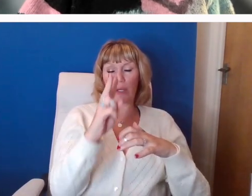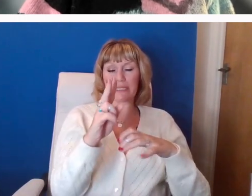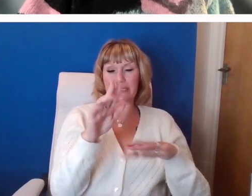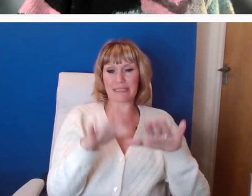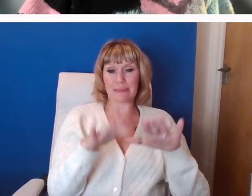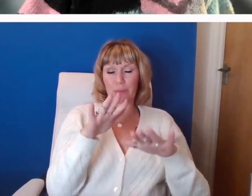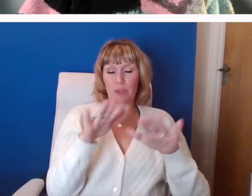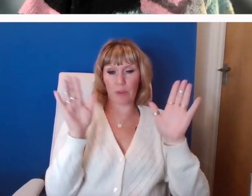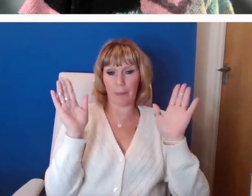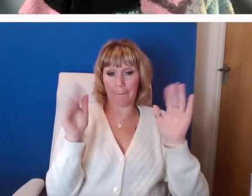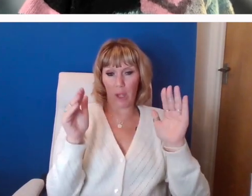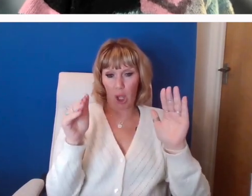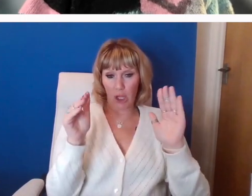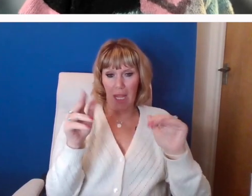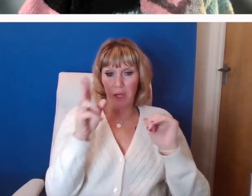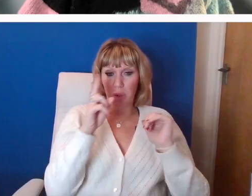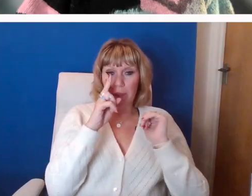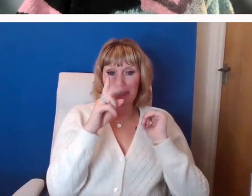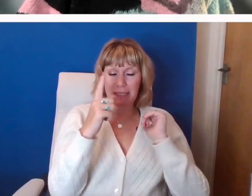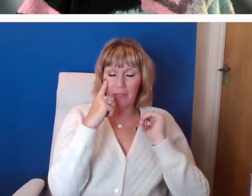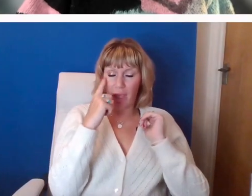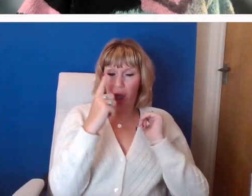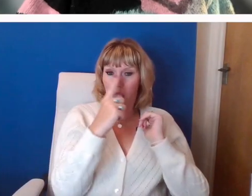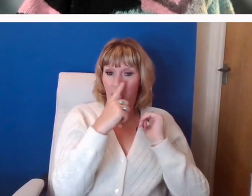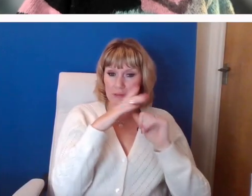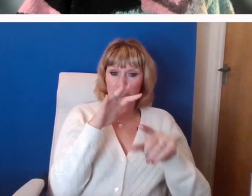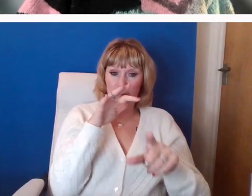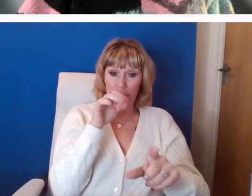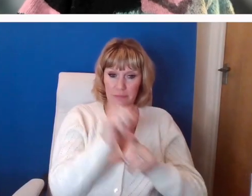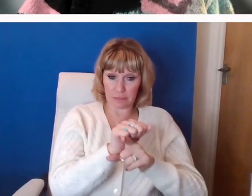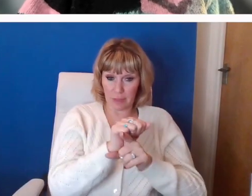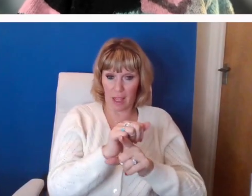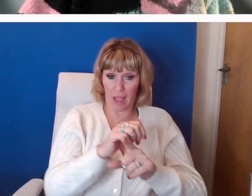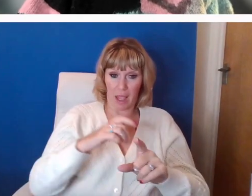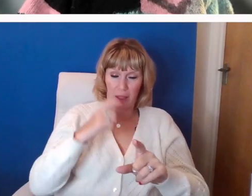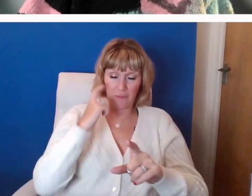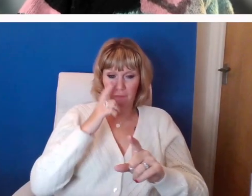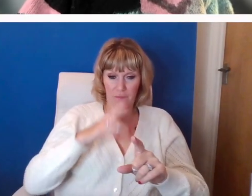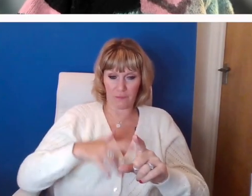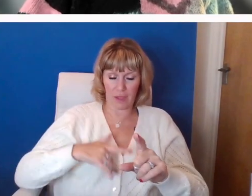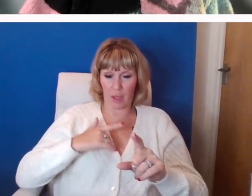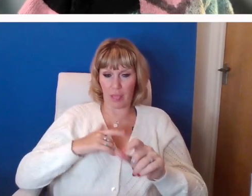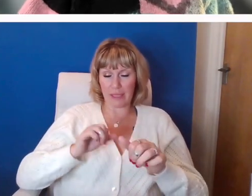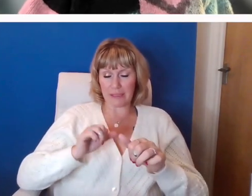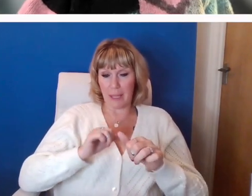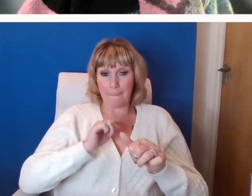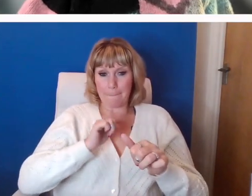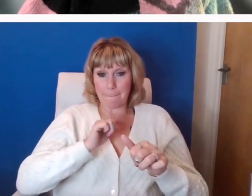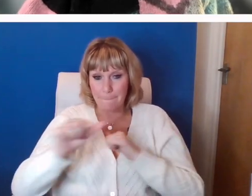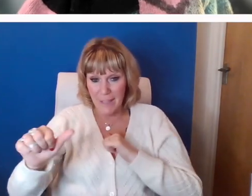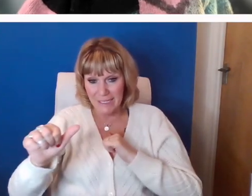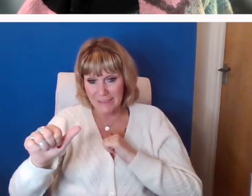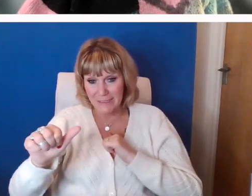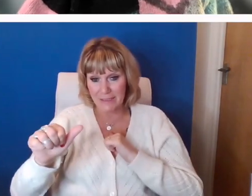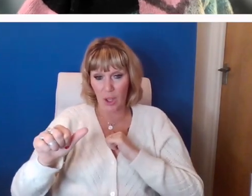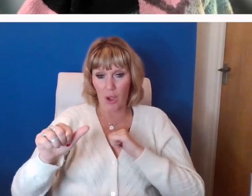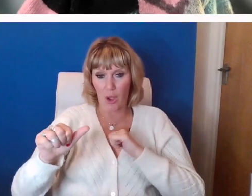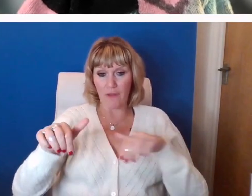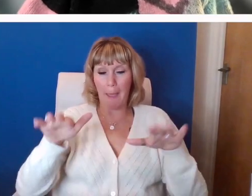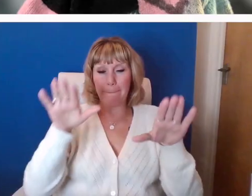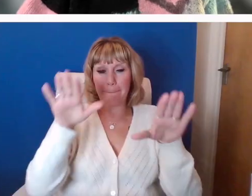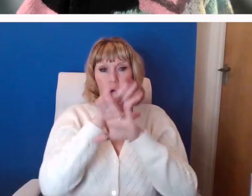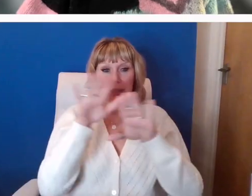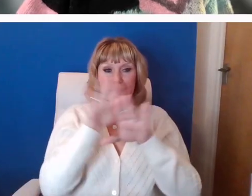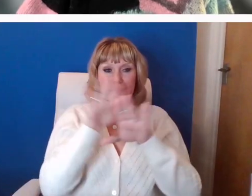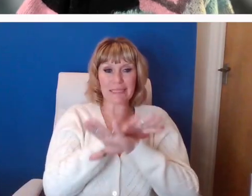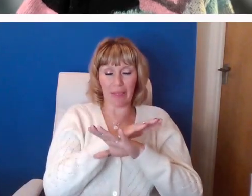in amongst this, a pair of eyes look out. I think that's the best representation of masking that I have ever